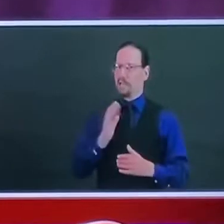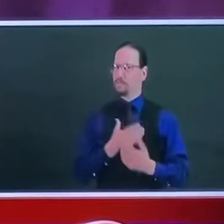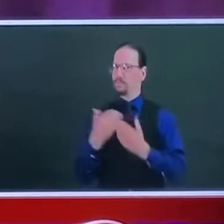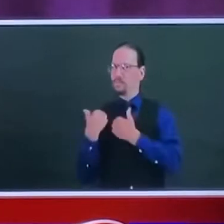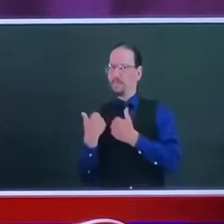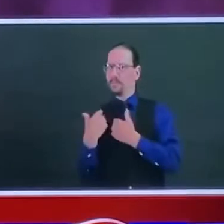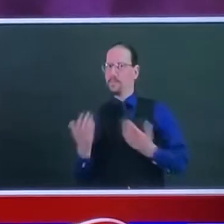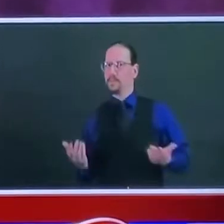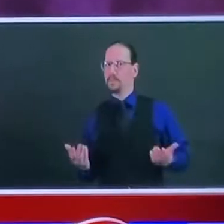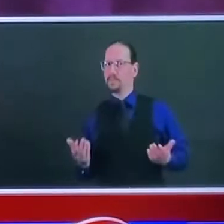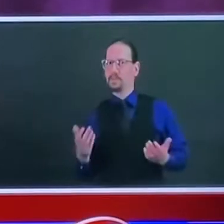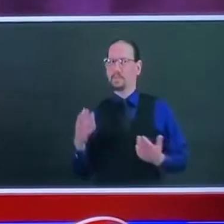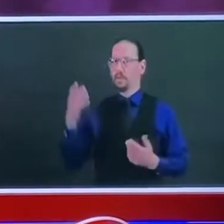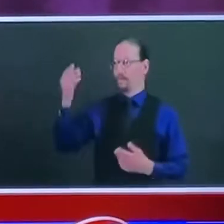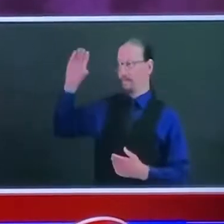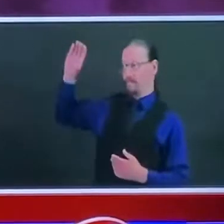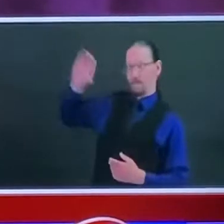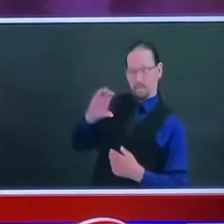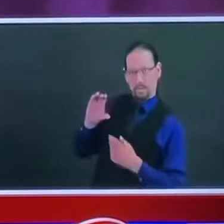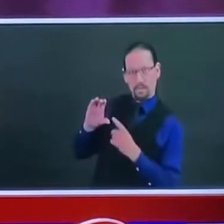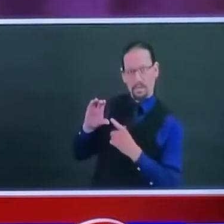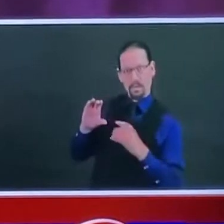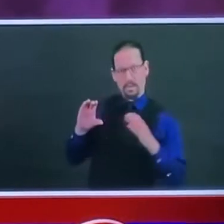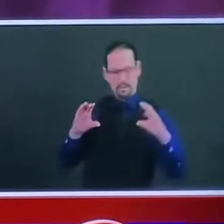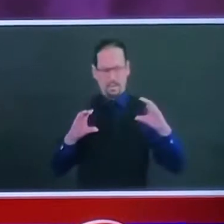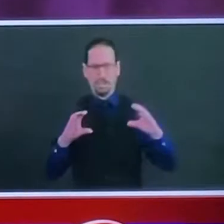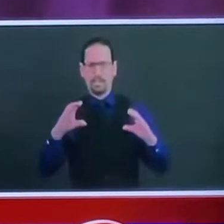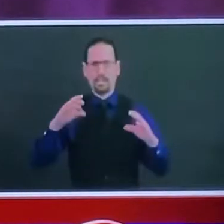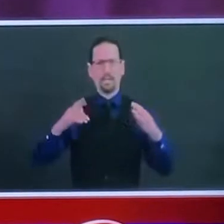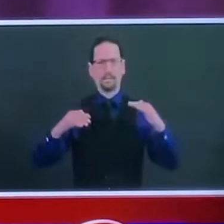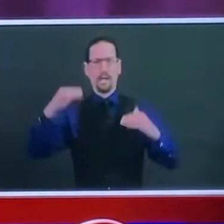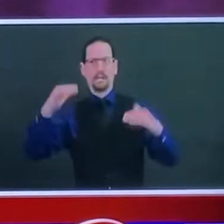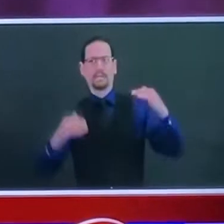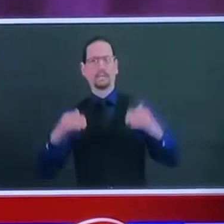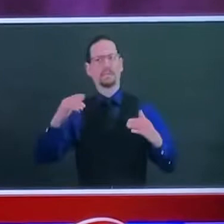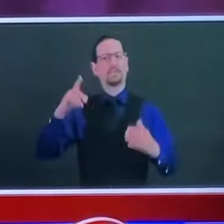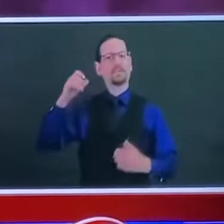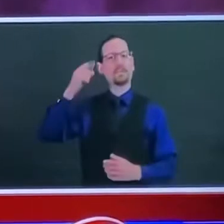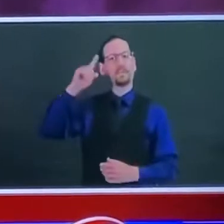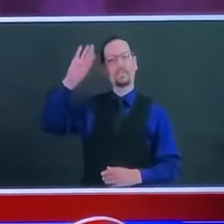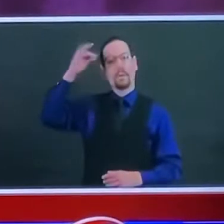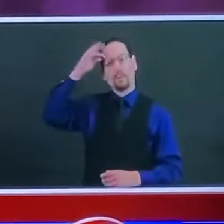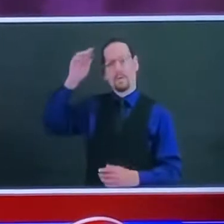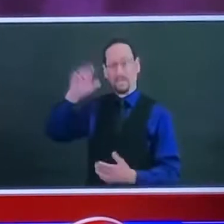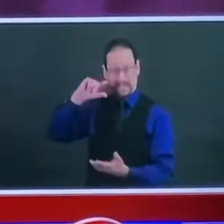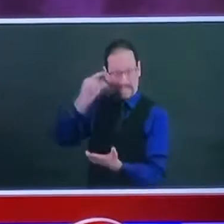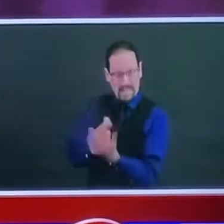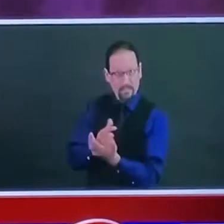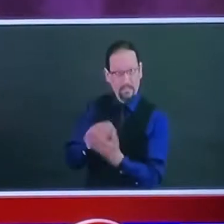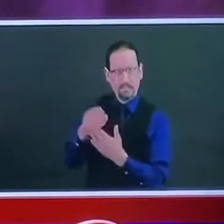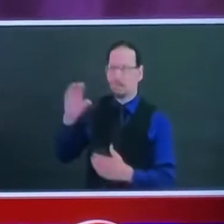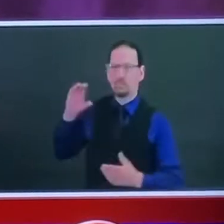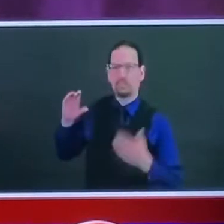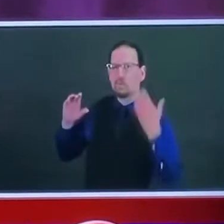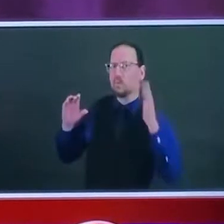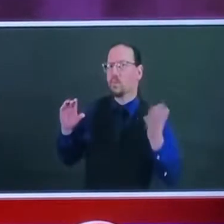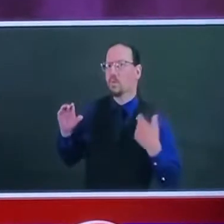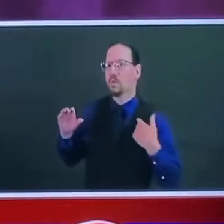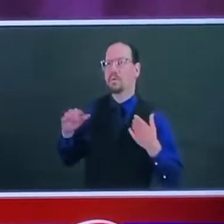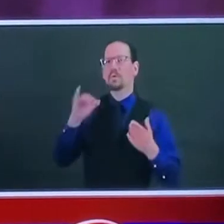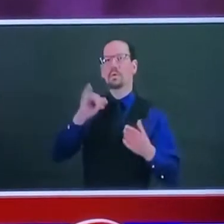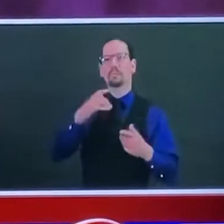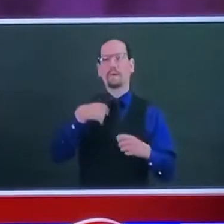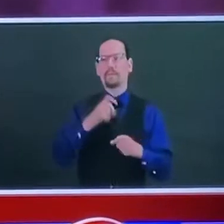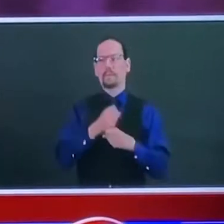to, it's a delicate balance. I mean, because that's in the back of your mind. Yes. It's like the Google one. Absolutely. In